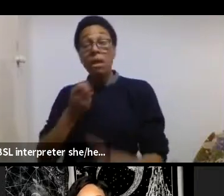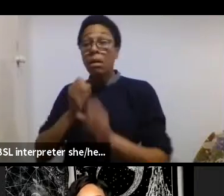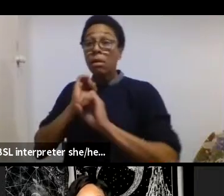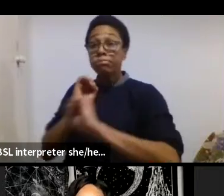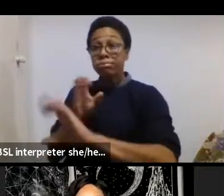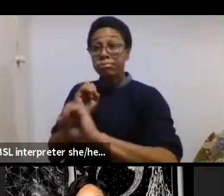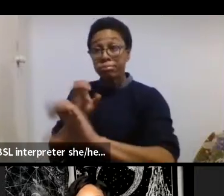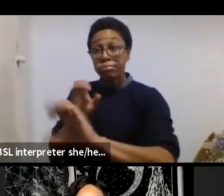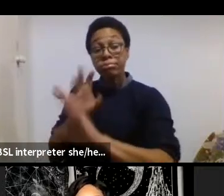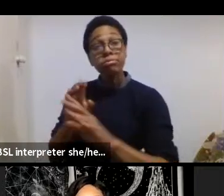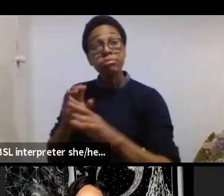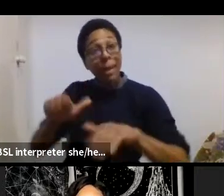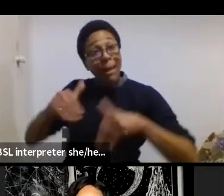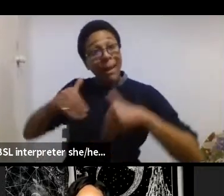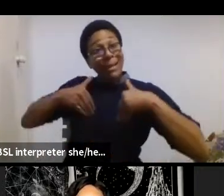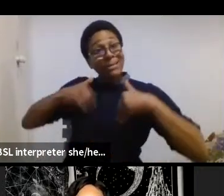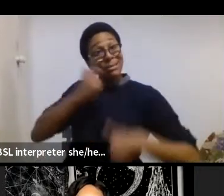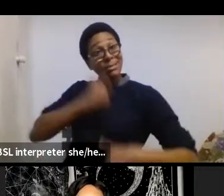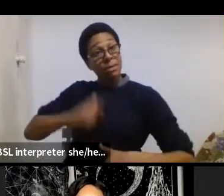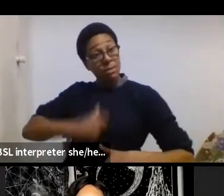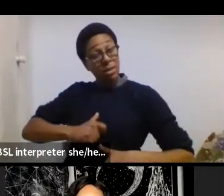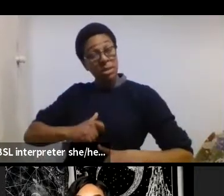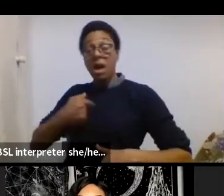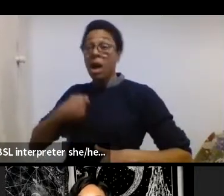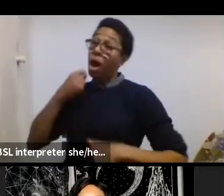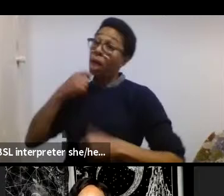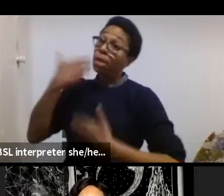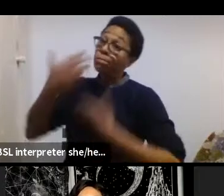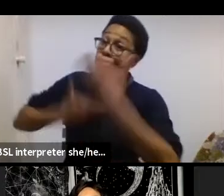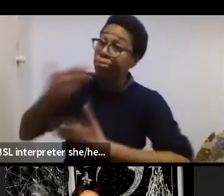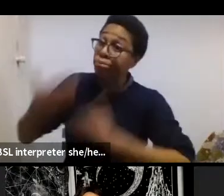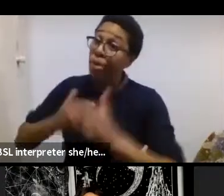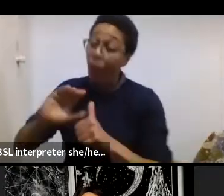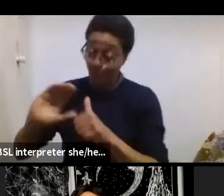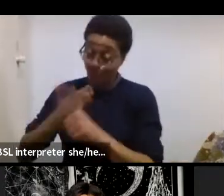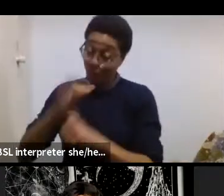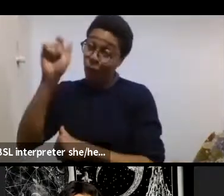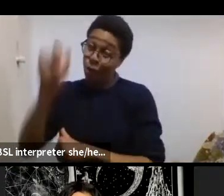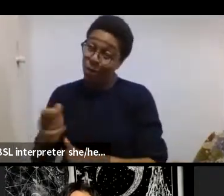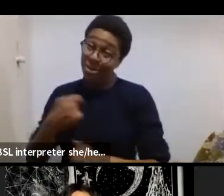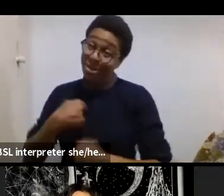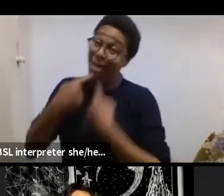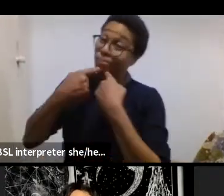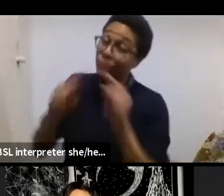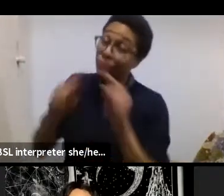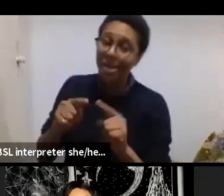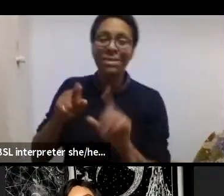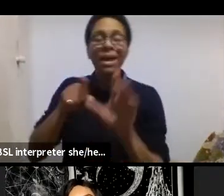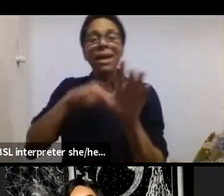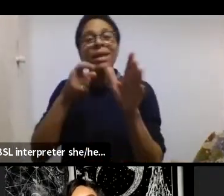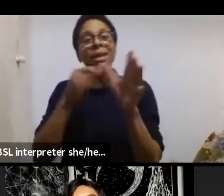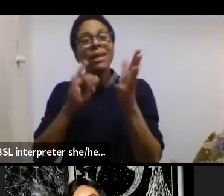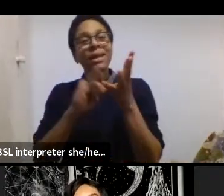first asexual activist that they think of is Yasmin Benoit. So I think it's being very, very successful.